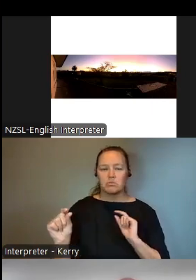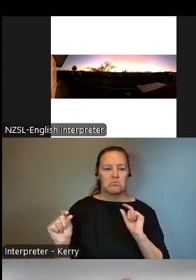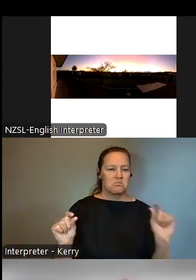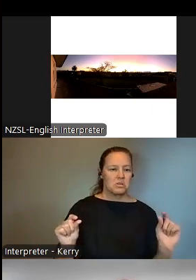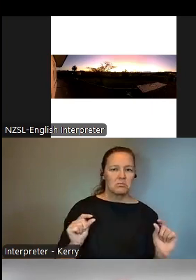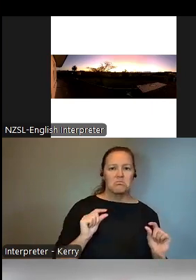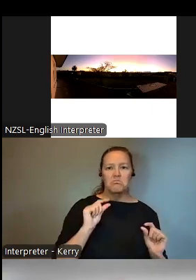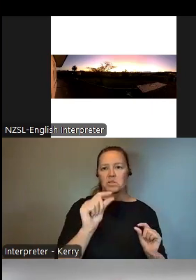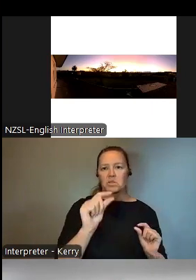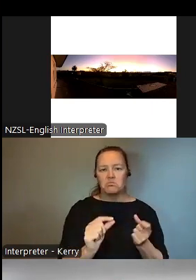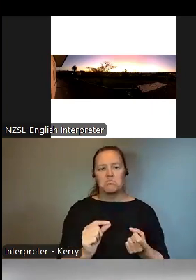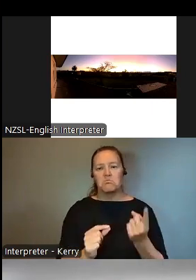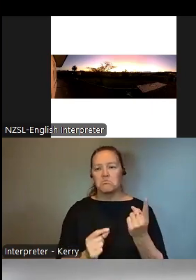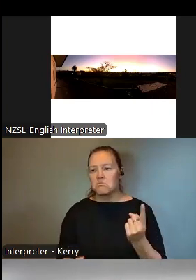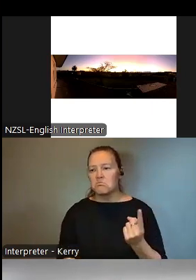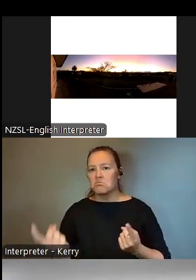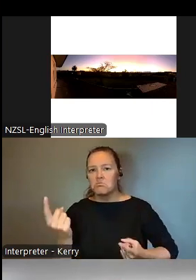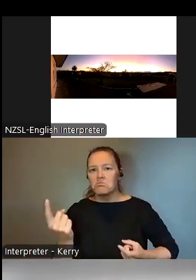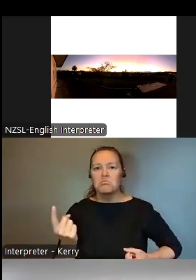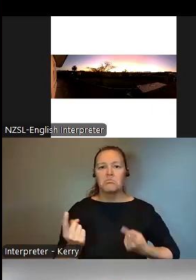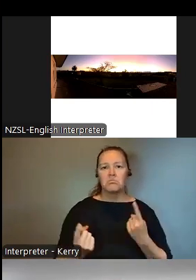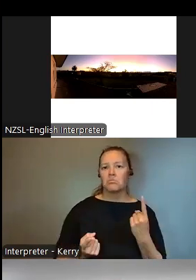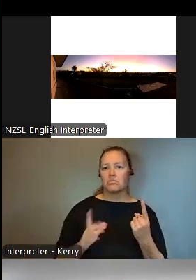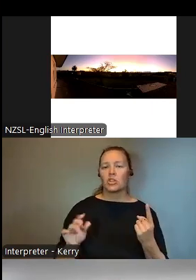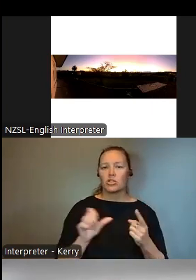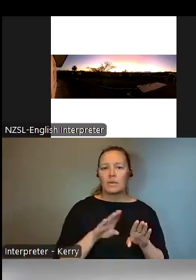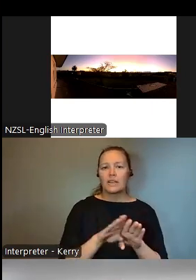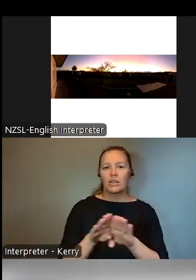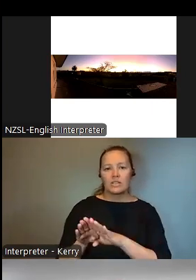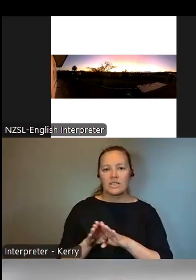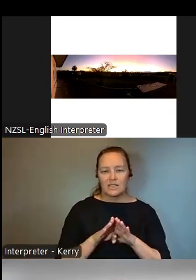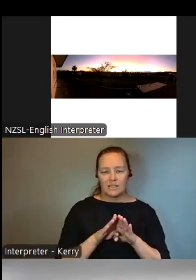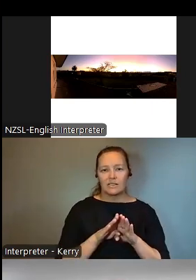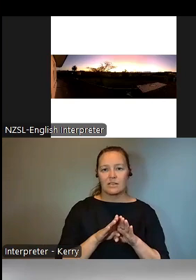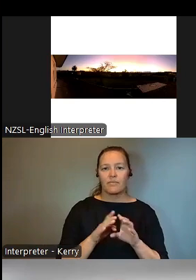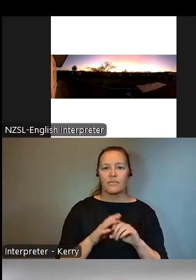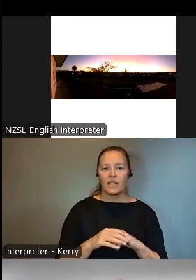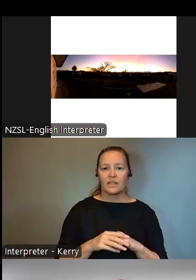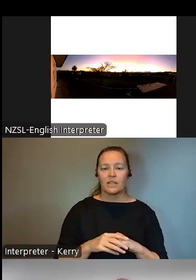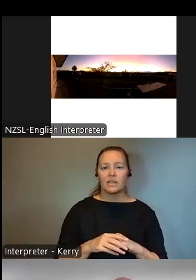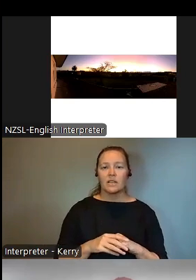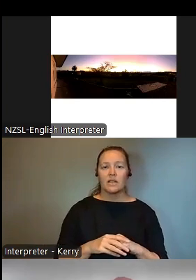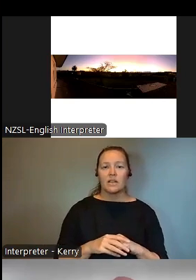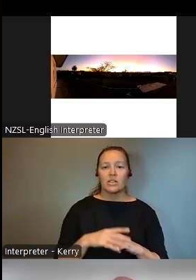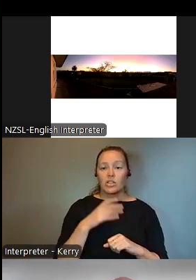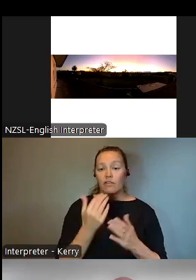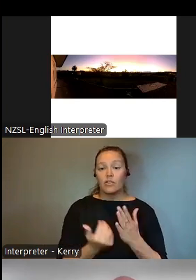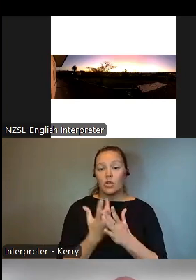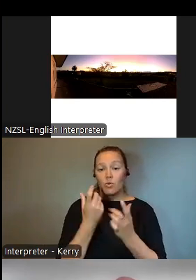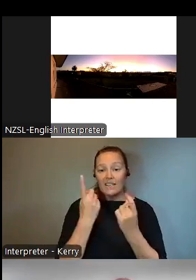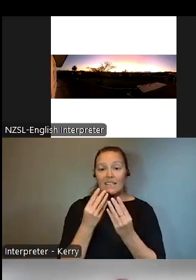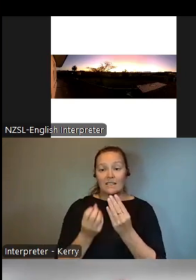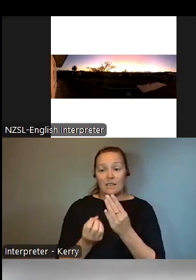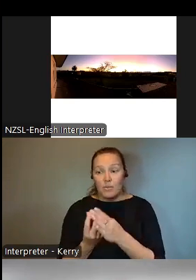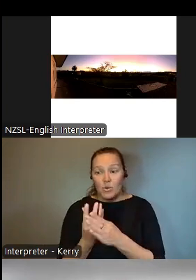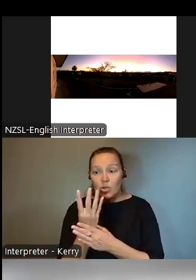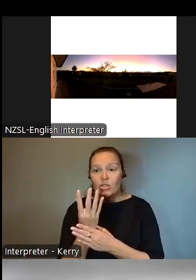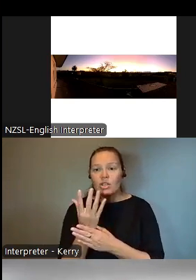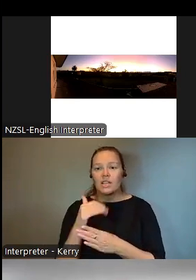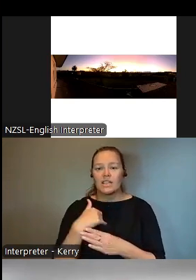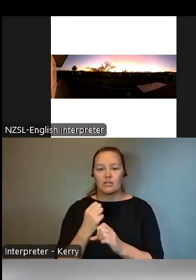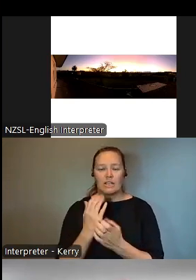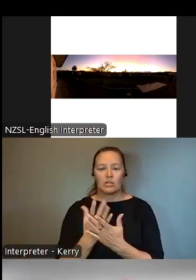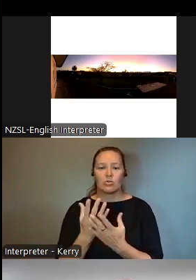ad hoc. And so when new ideas emerge, it's important to make sure and that they're valuable and beneficial.